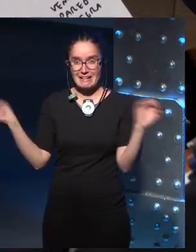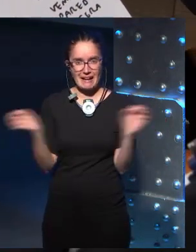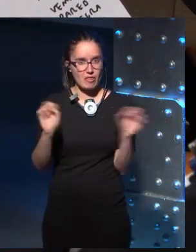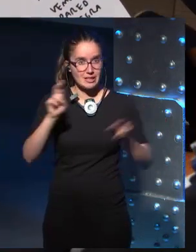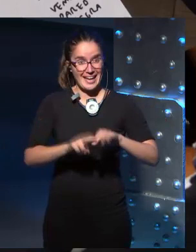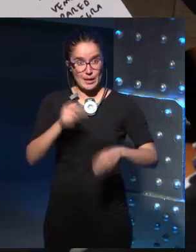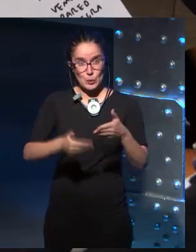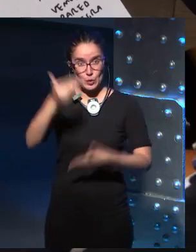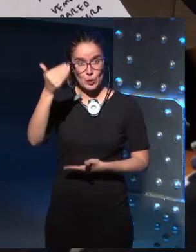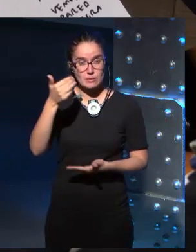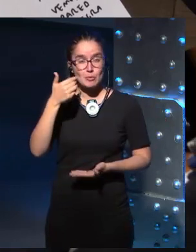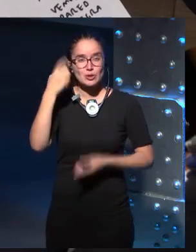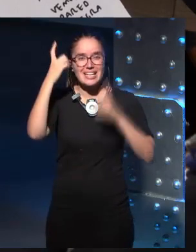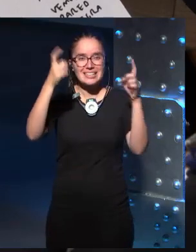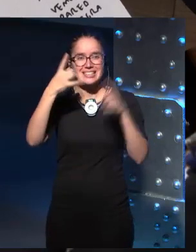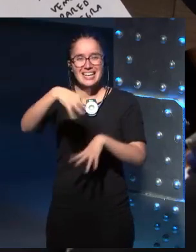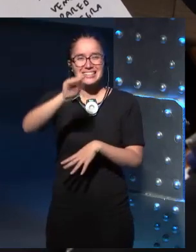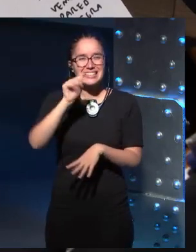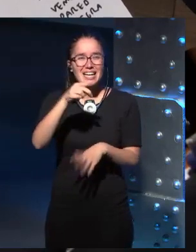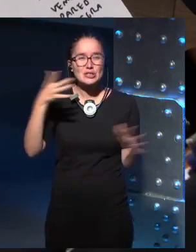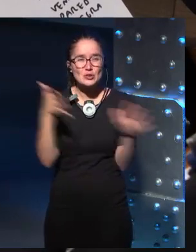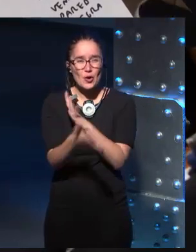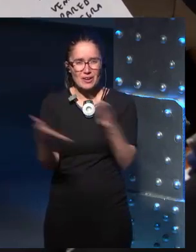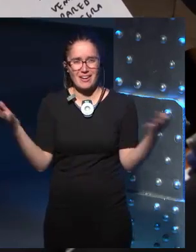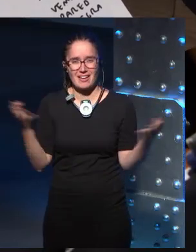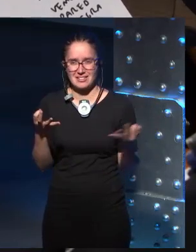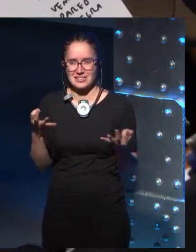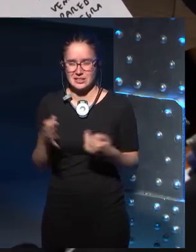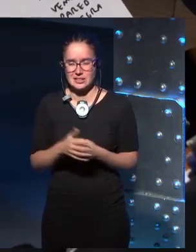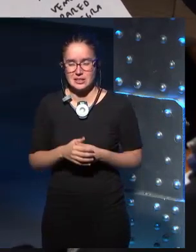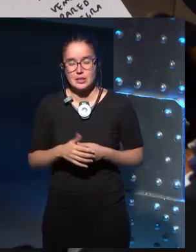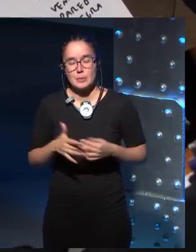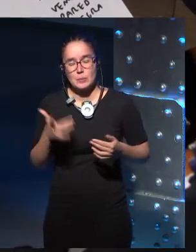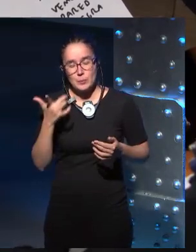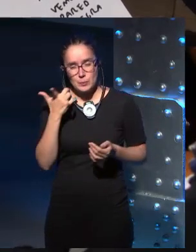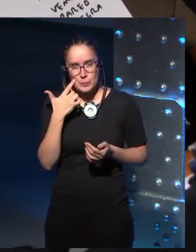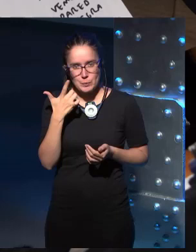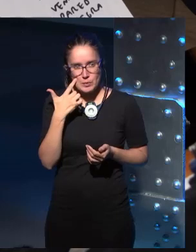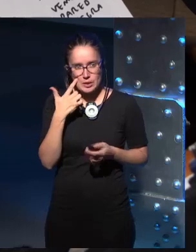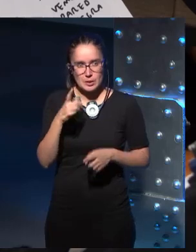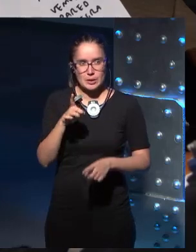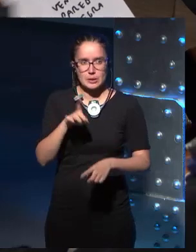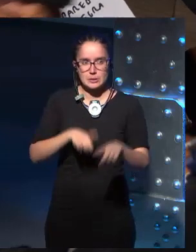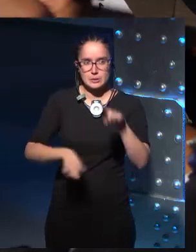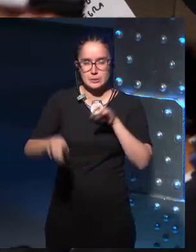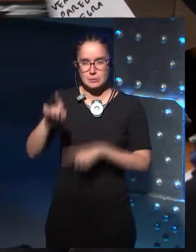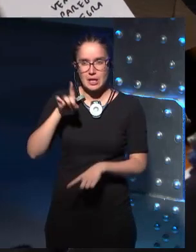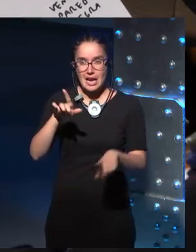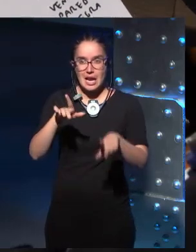Let's try to understand what it means. Okay? Now, special effect, we go back to the previous